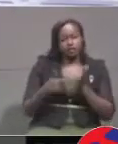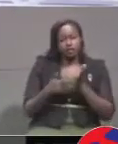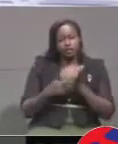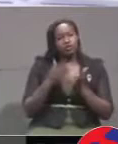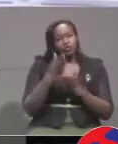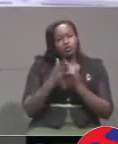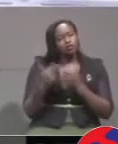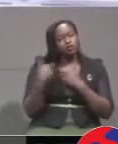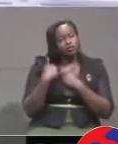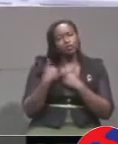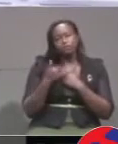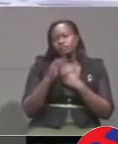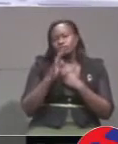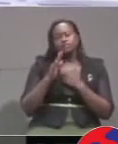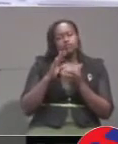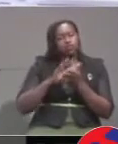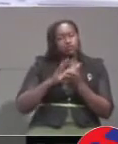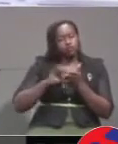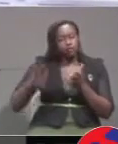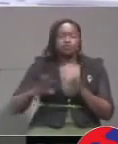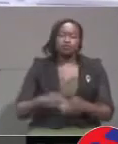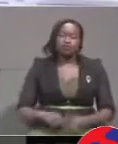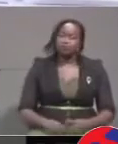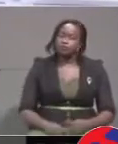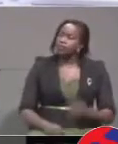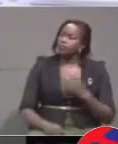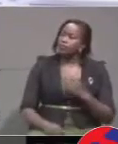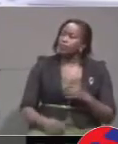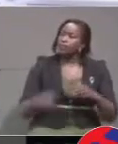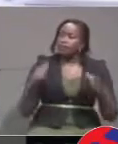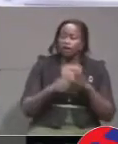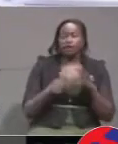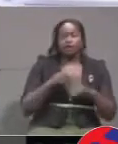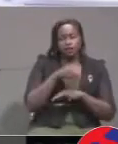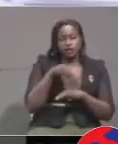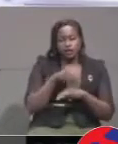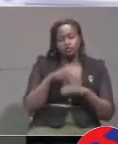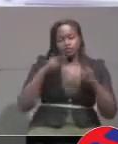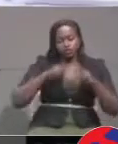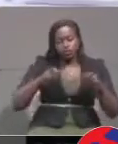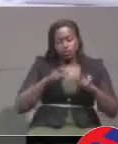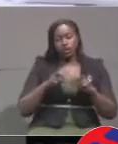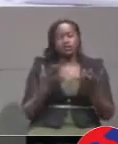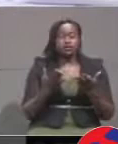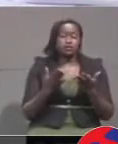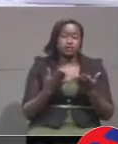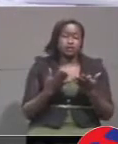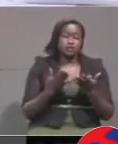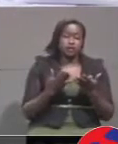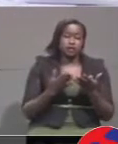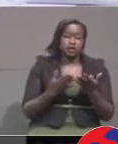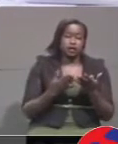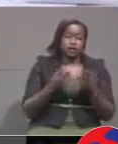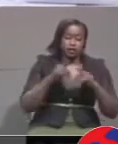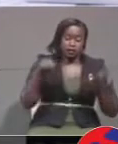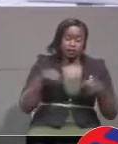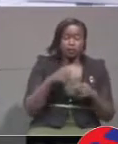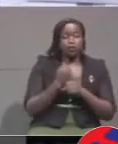time. No. And then have we ever had that? Let me remind you. One of the Yakuwa. What traffic? Inside them.